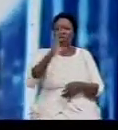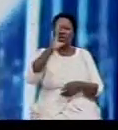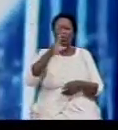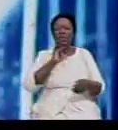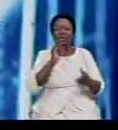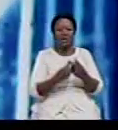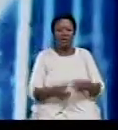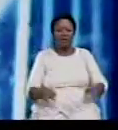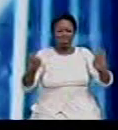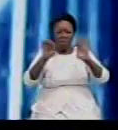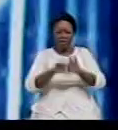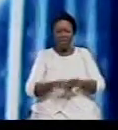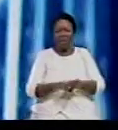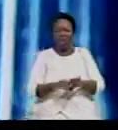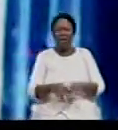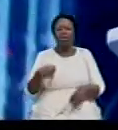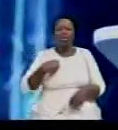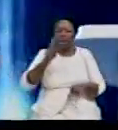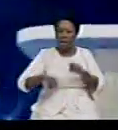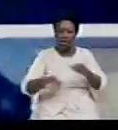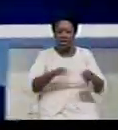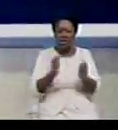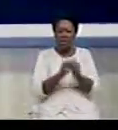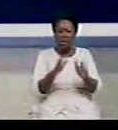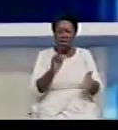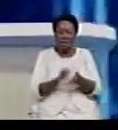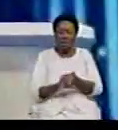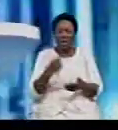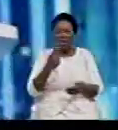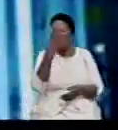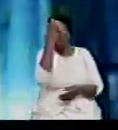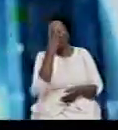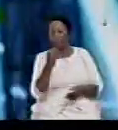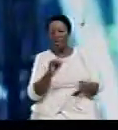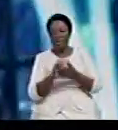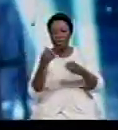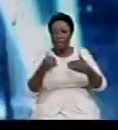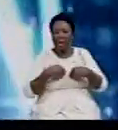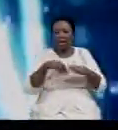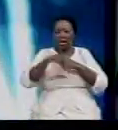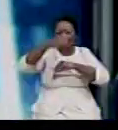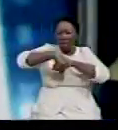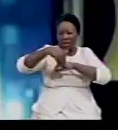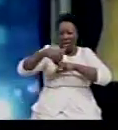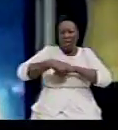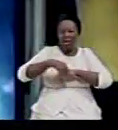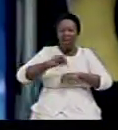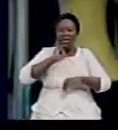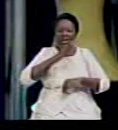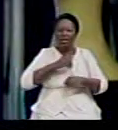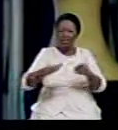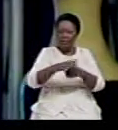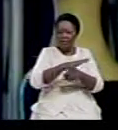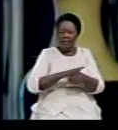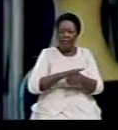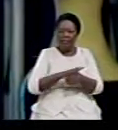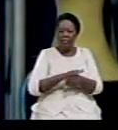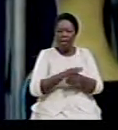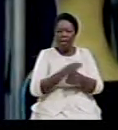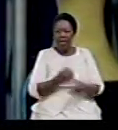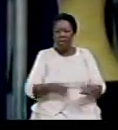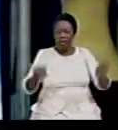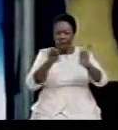do without that. The sleep we have in the night is a fundamental need,